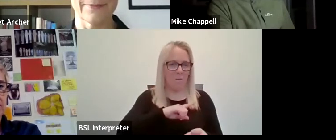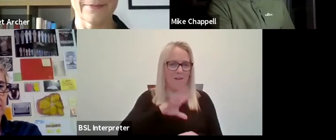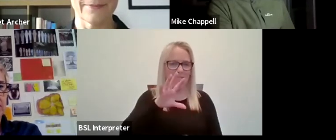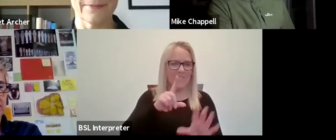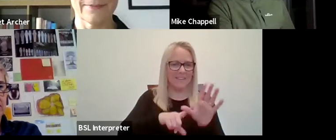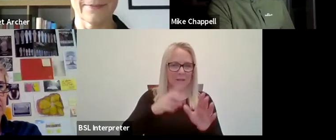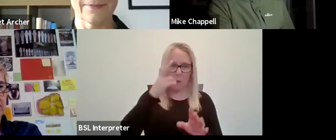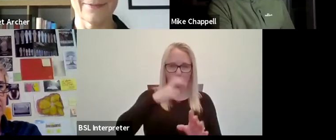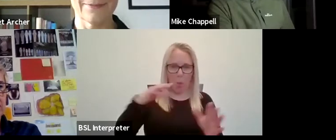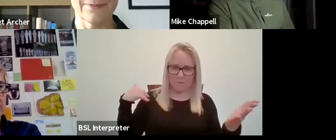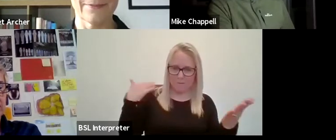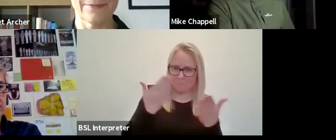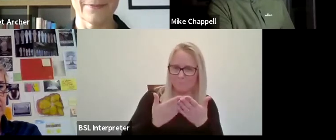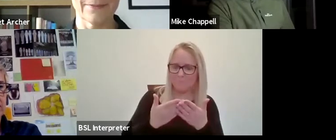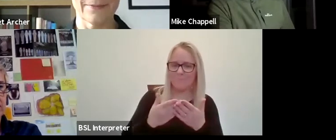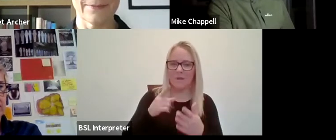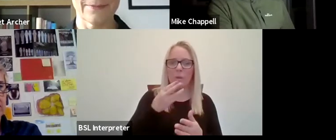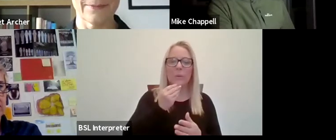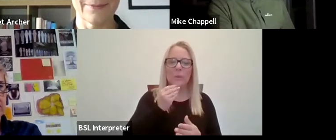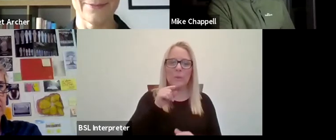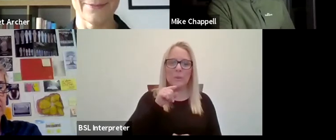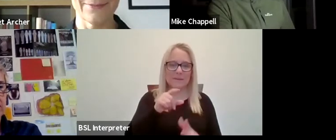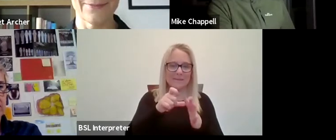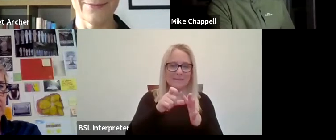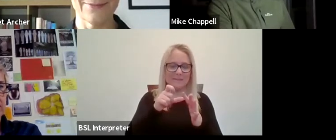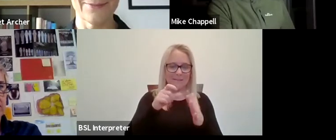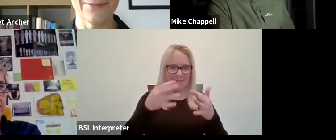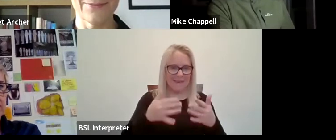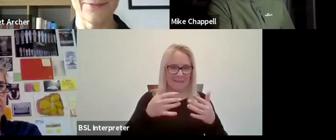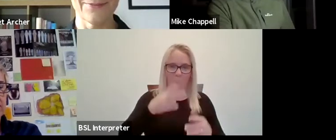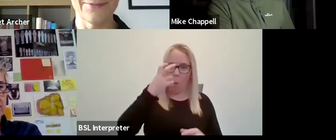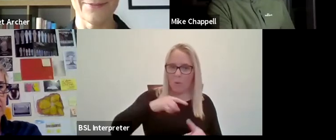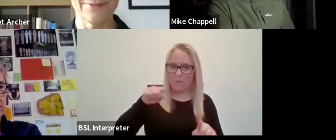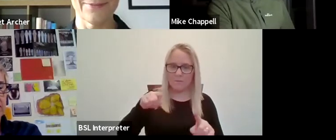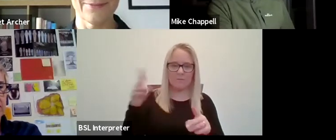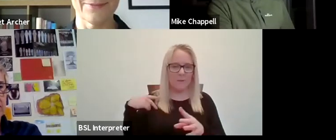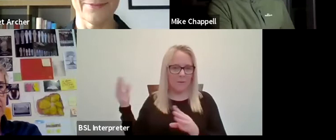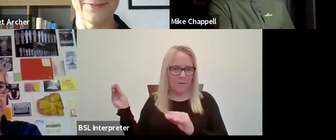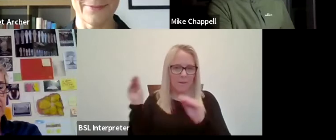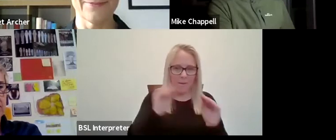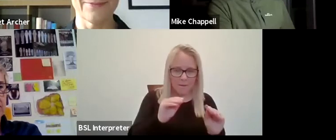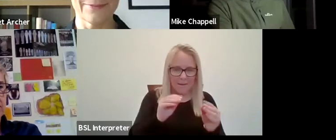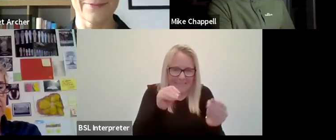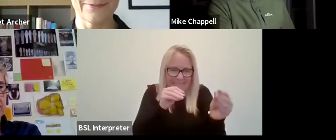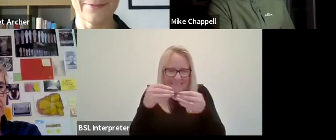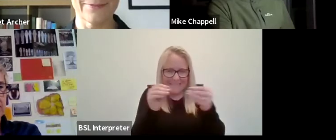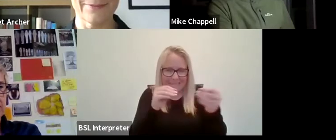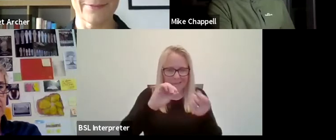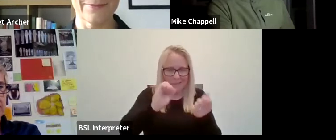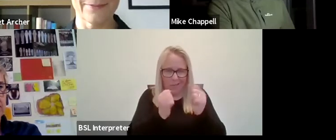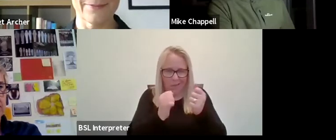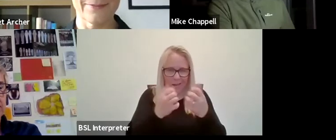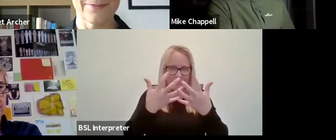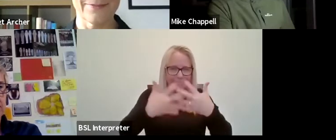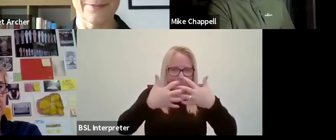data, and it was fixed. It wasn't live in any means. And then by mediating it, he makes it live. And of course, that archaeological piece asks